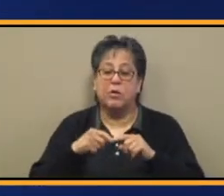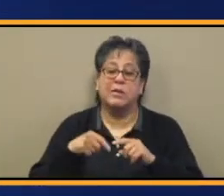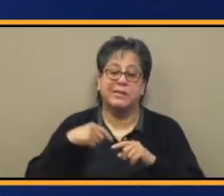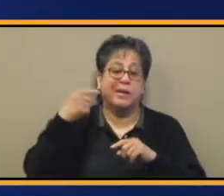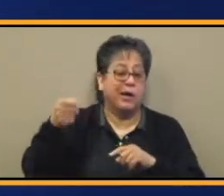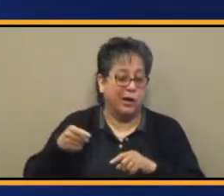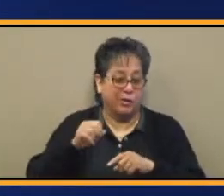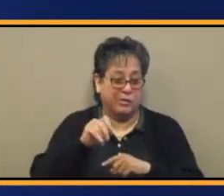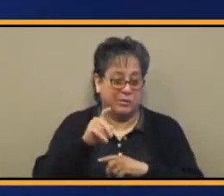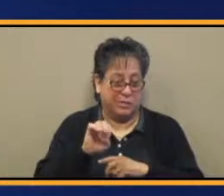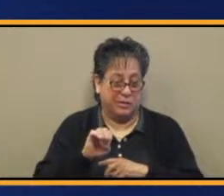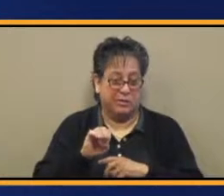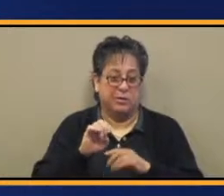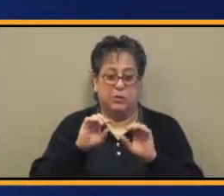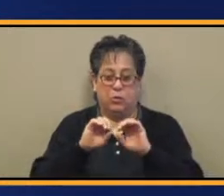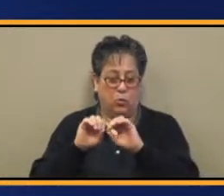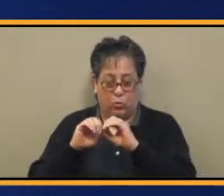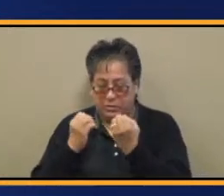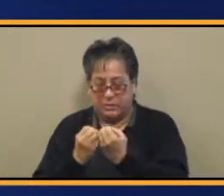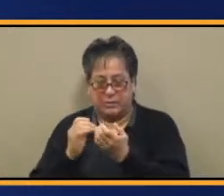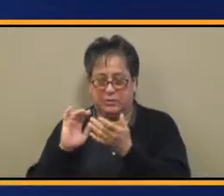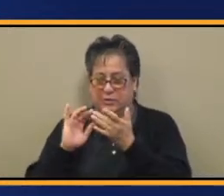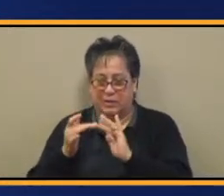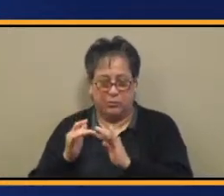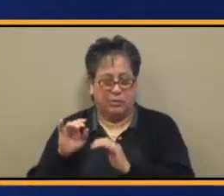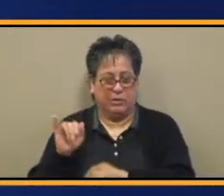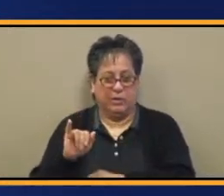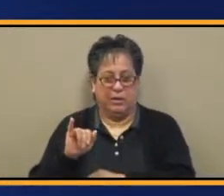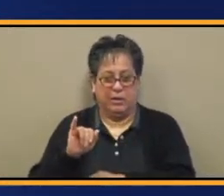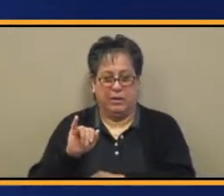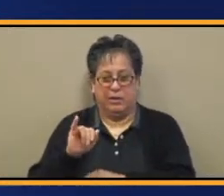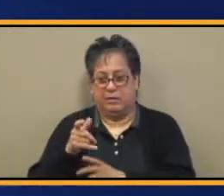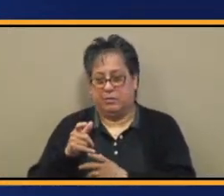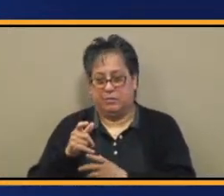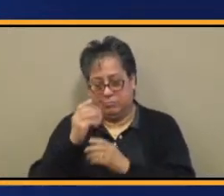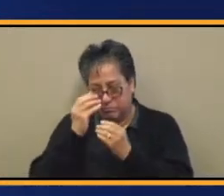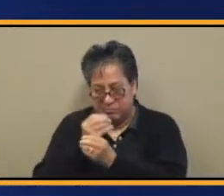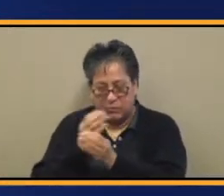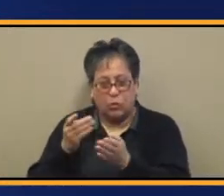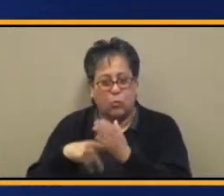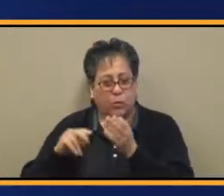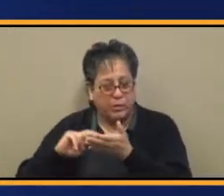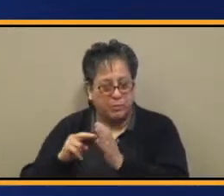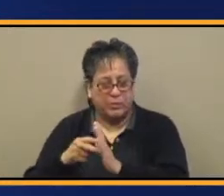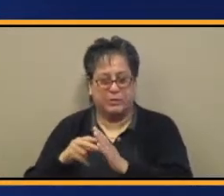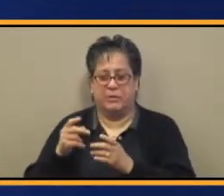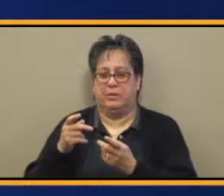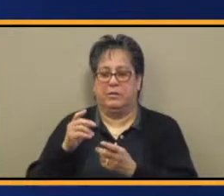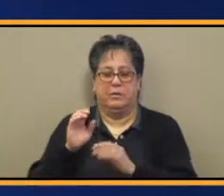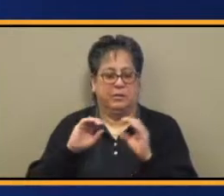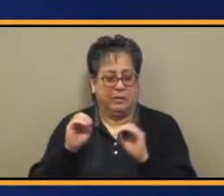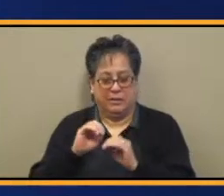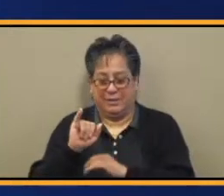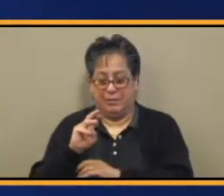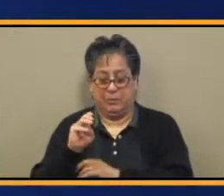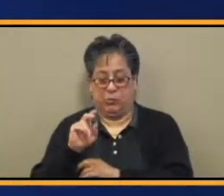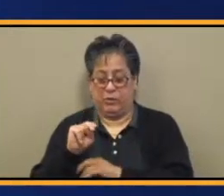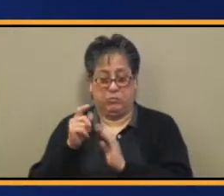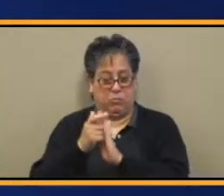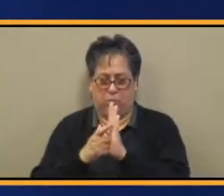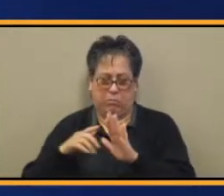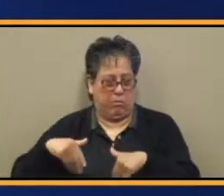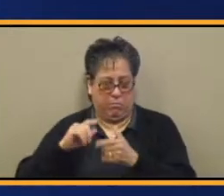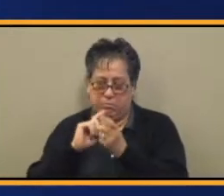border through the organizations and the networks, like clearing the record on what this means. No, immigration laws have not changed.